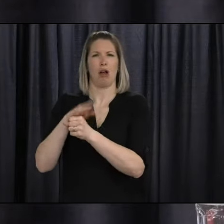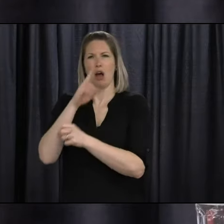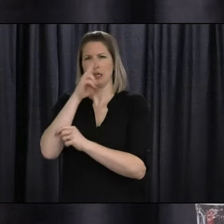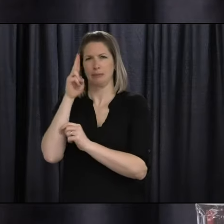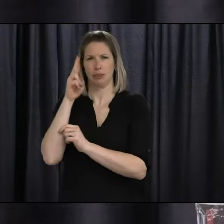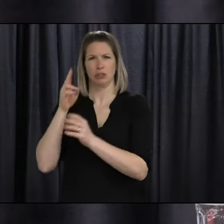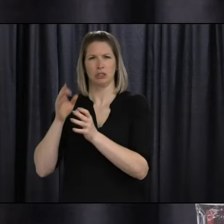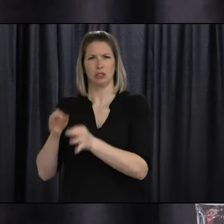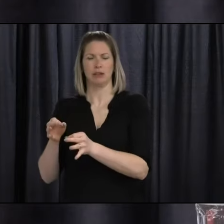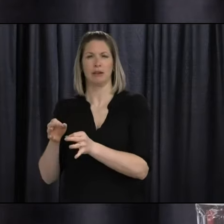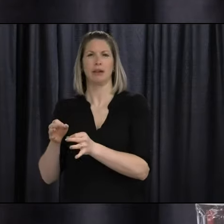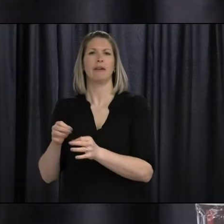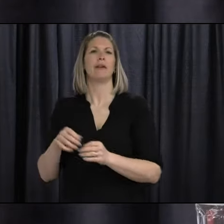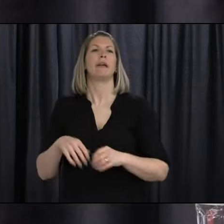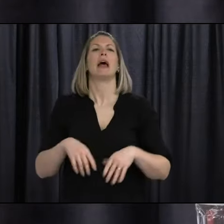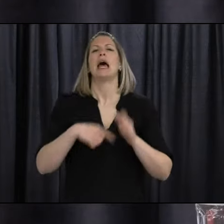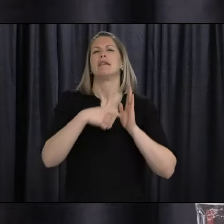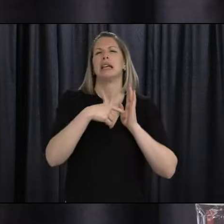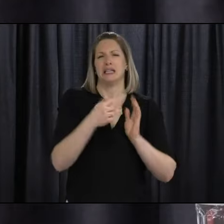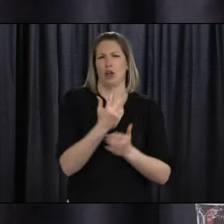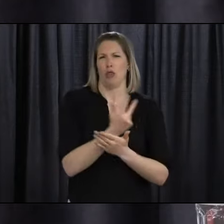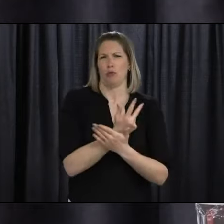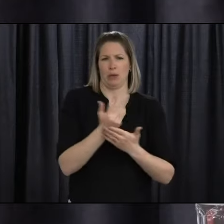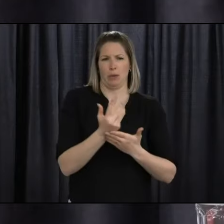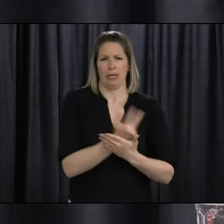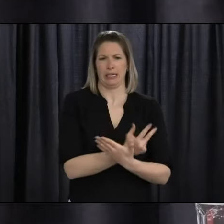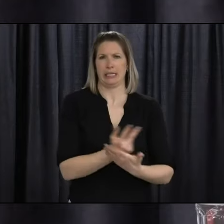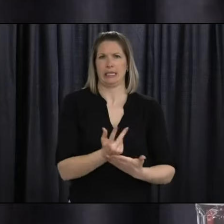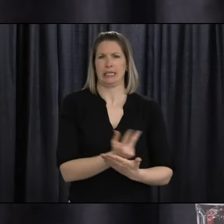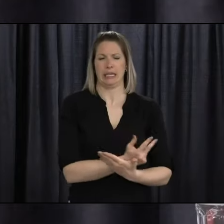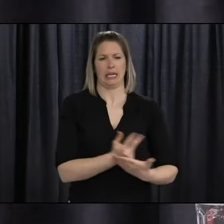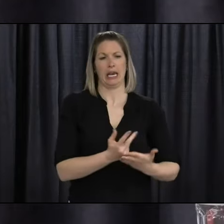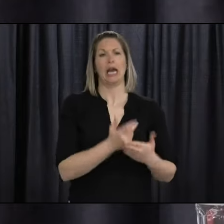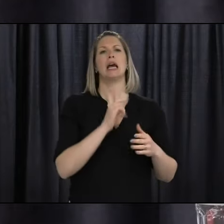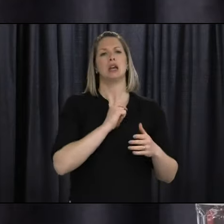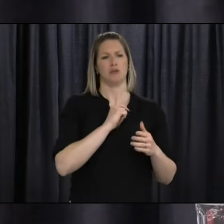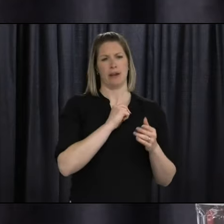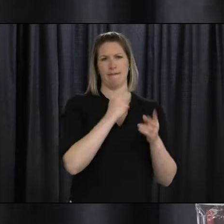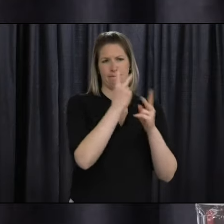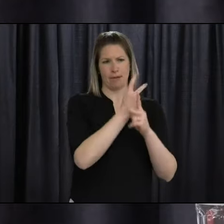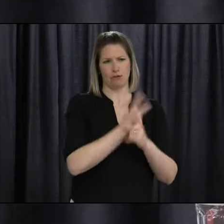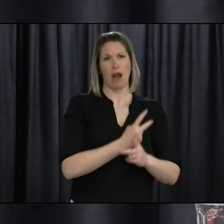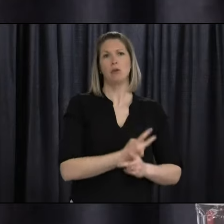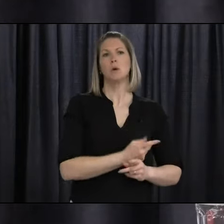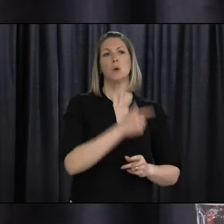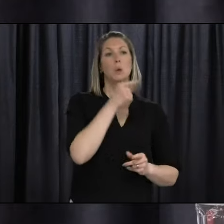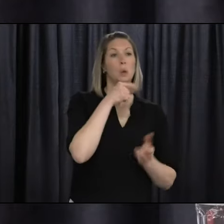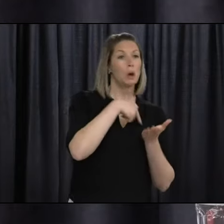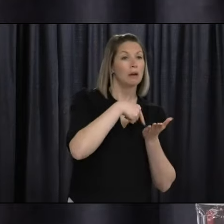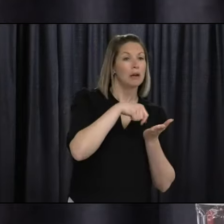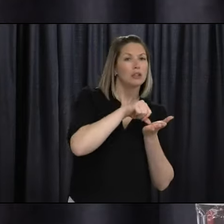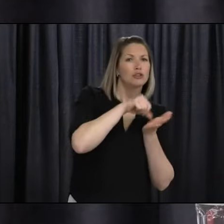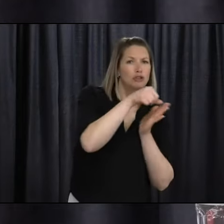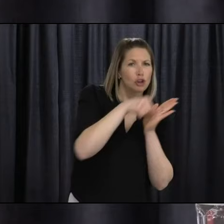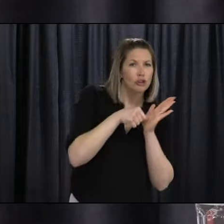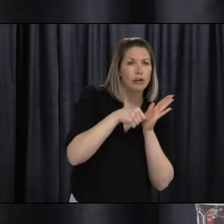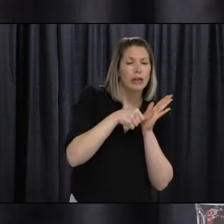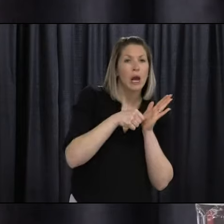lists, particularly in Metro, are actually split between private offices and